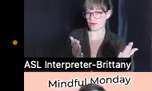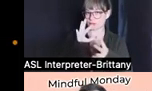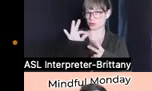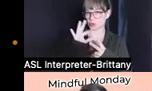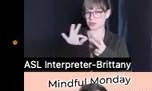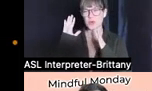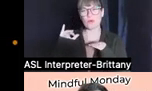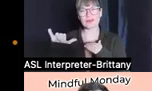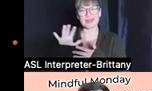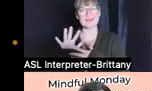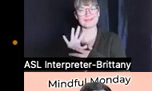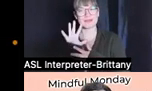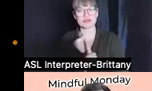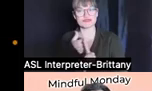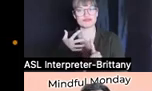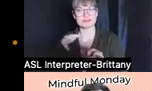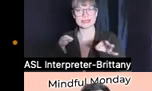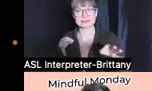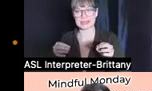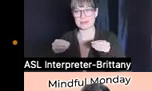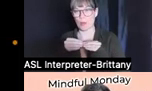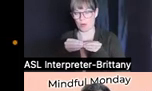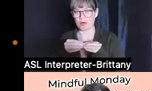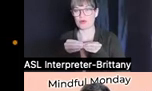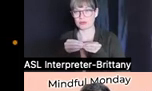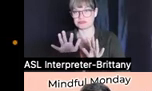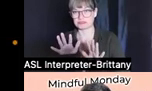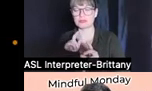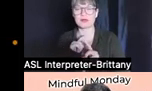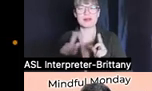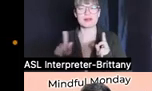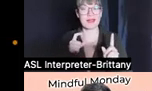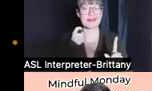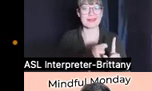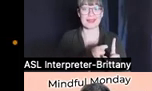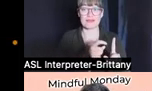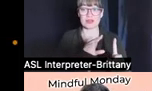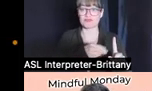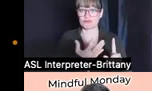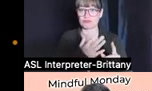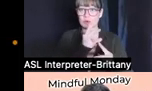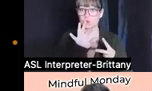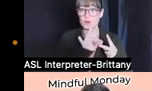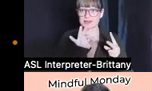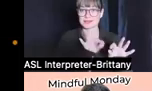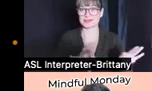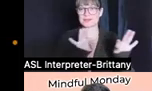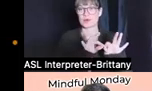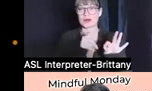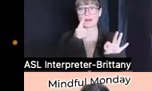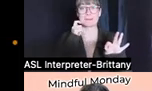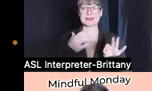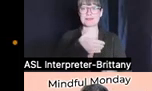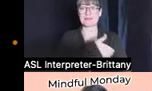video explained. Ojalá que el video haya explicado un poco, pero darle opciones al niño es